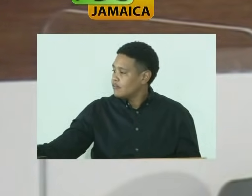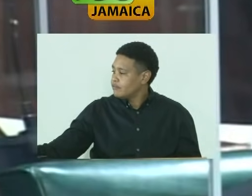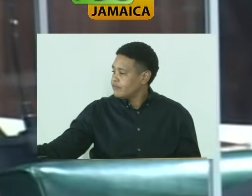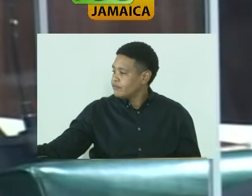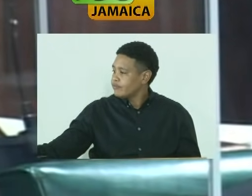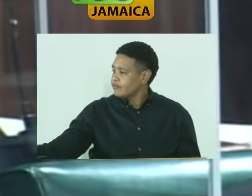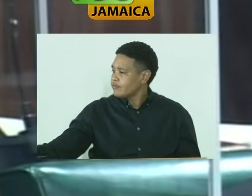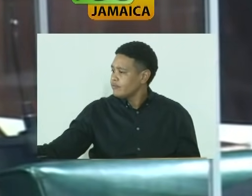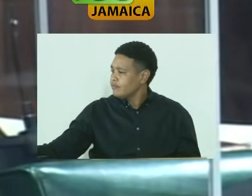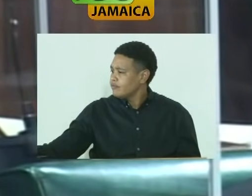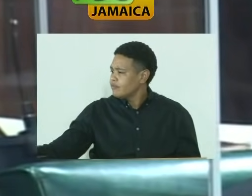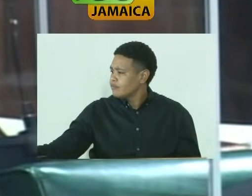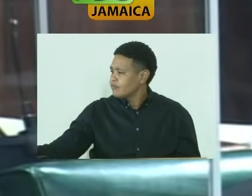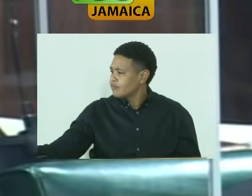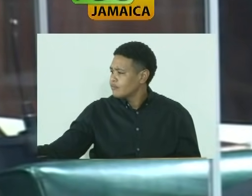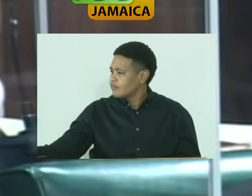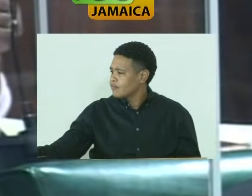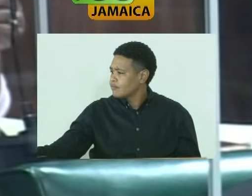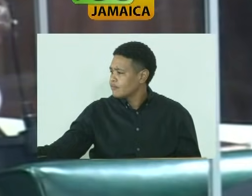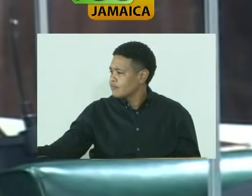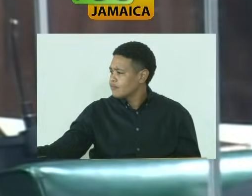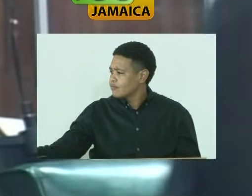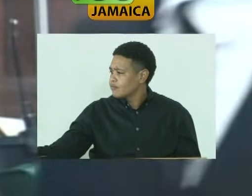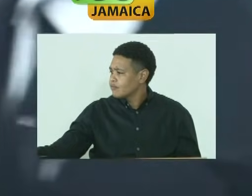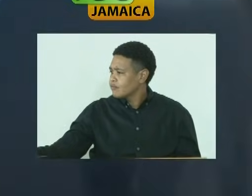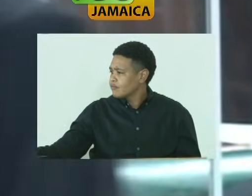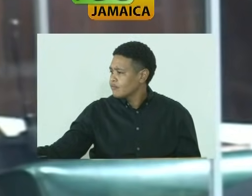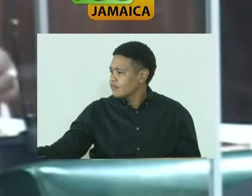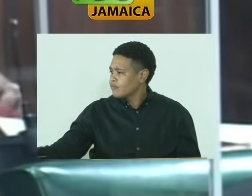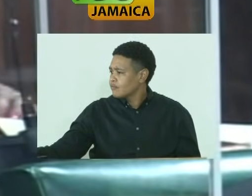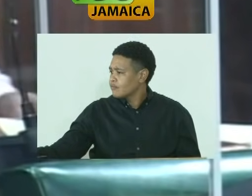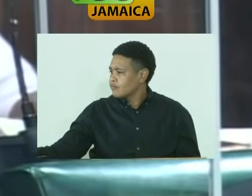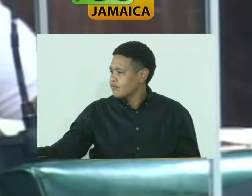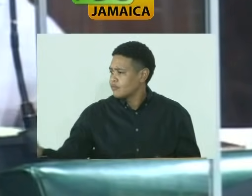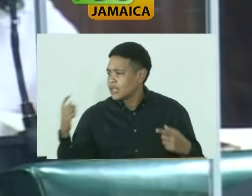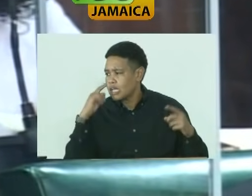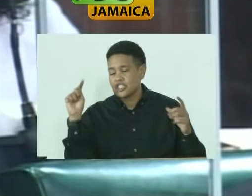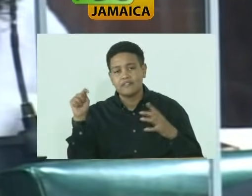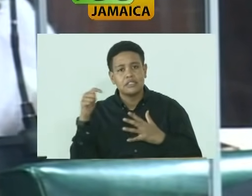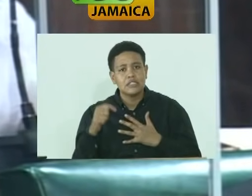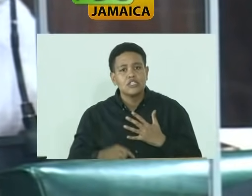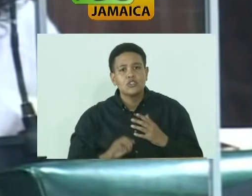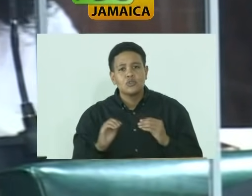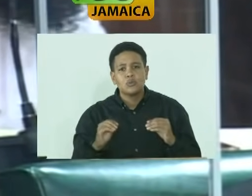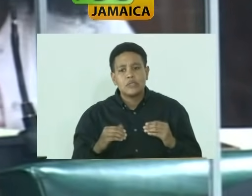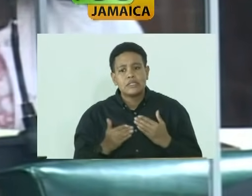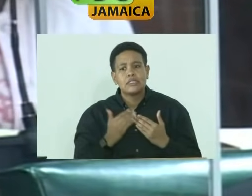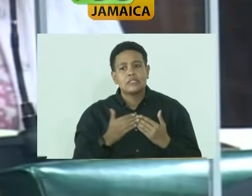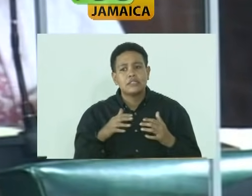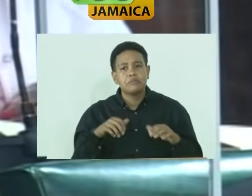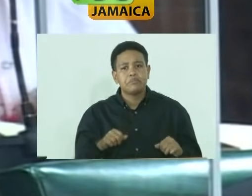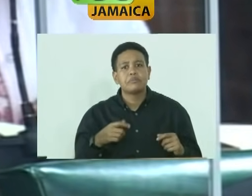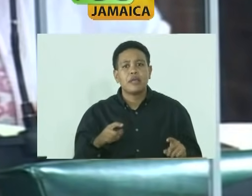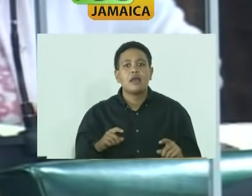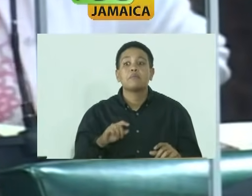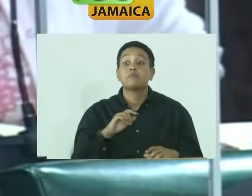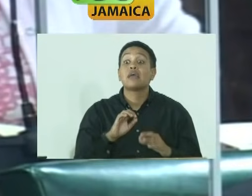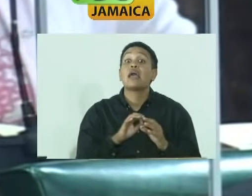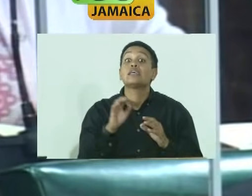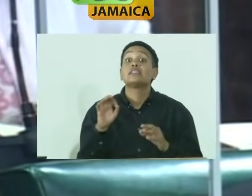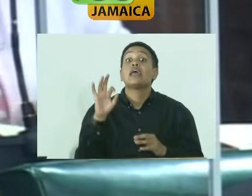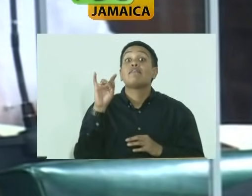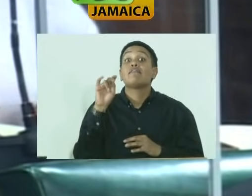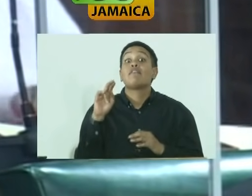by this initiative is no mean feat. Extending the government's fiber optic backbone to